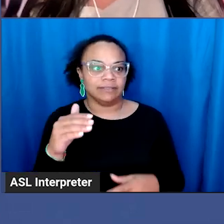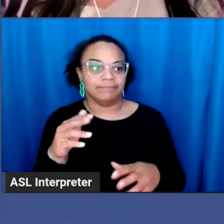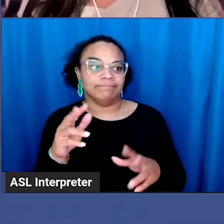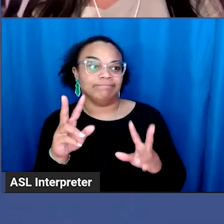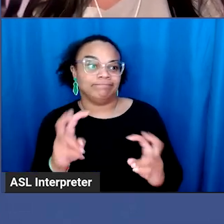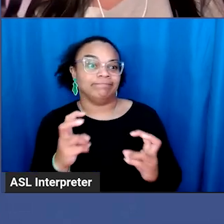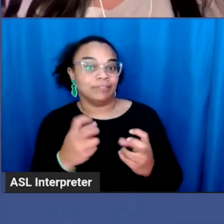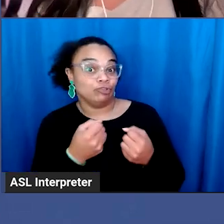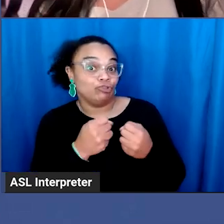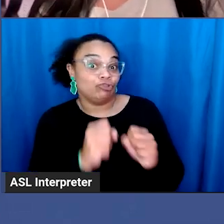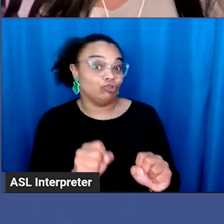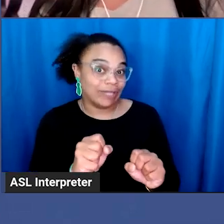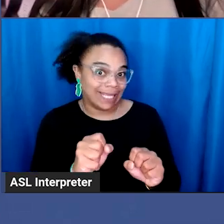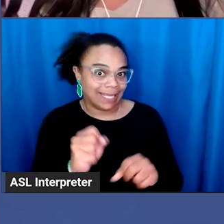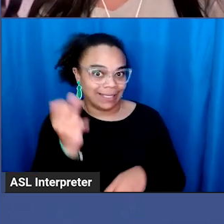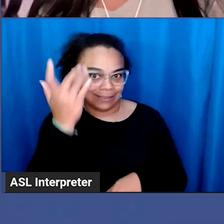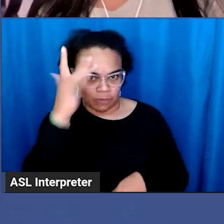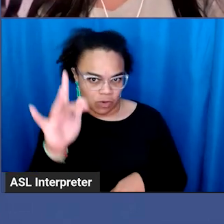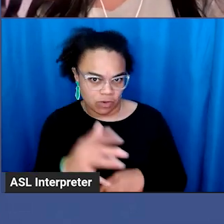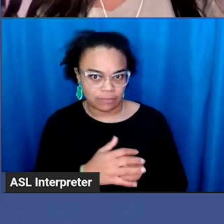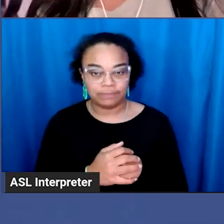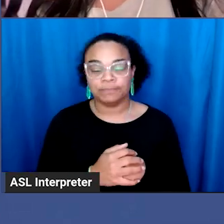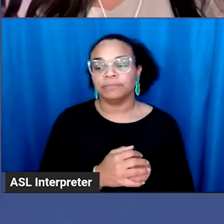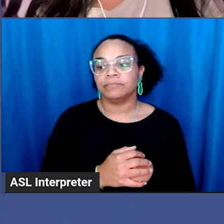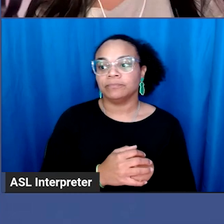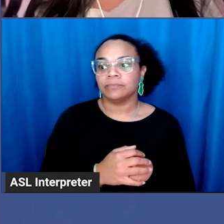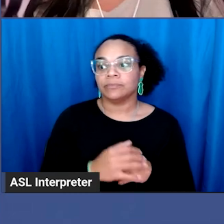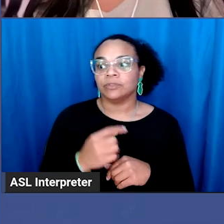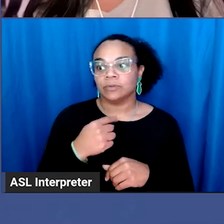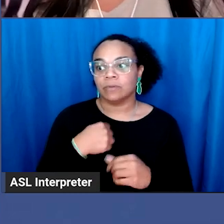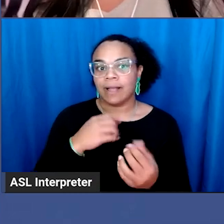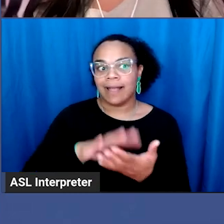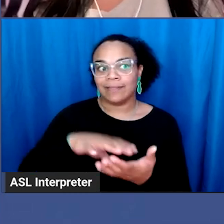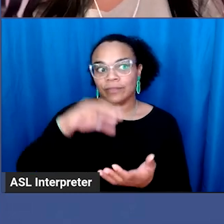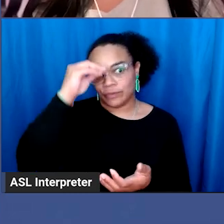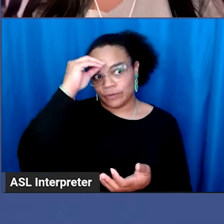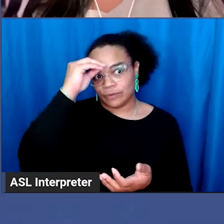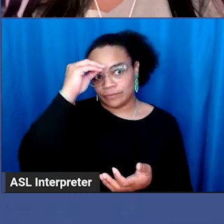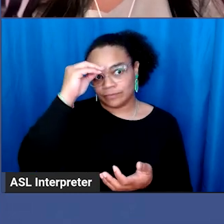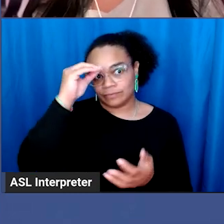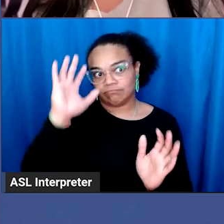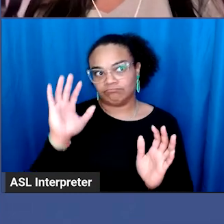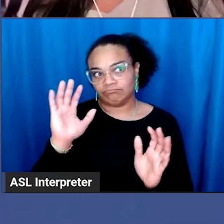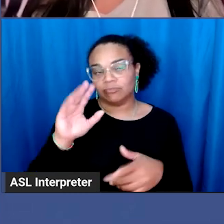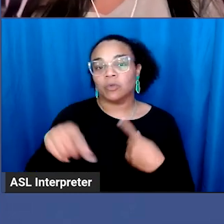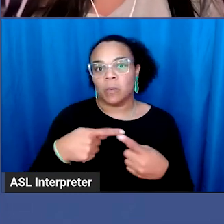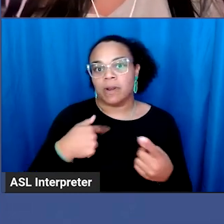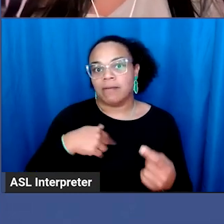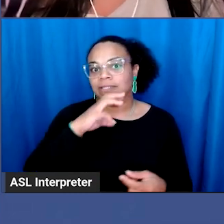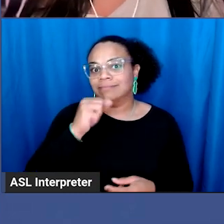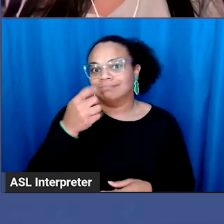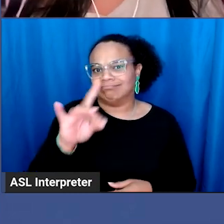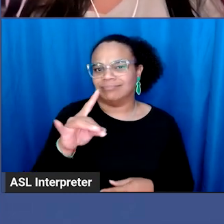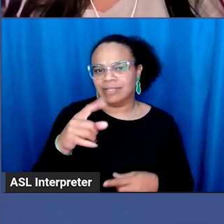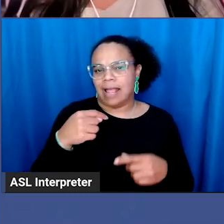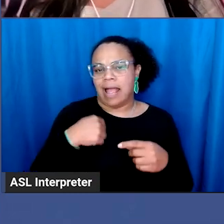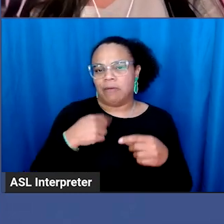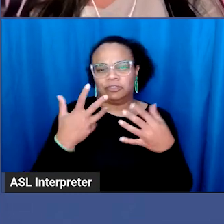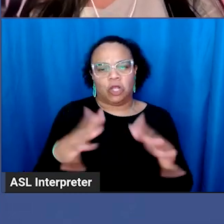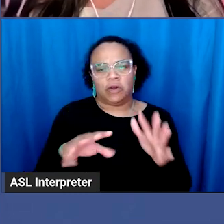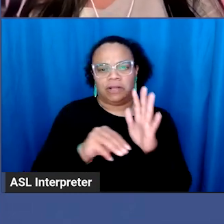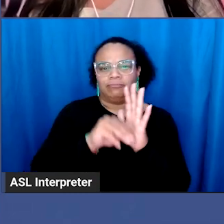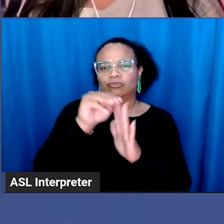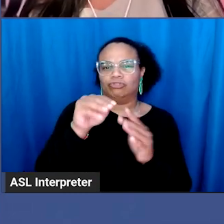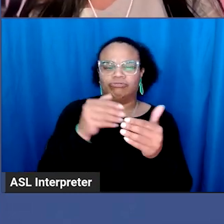So I did learn I was pretty much right when I was 18, I was ahead of the game, and I learned